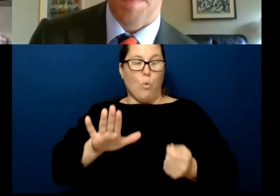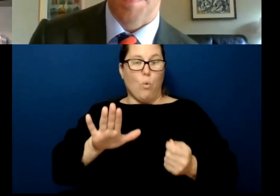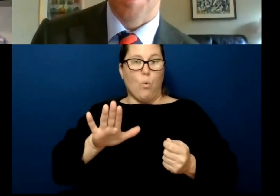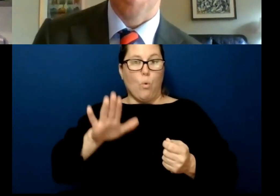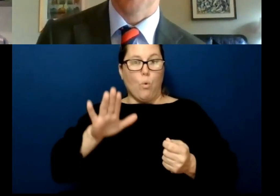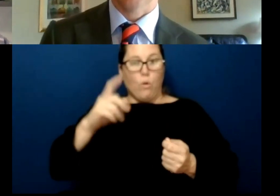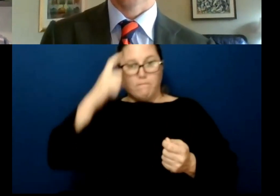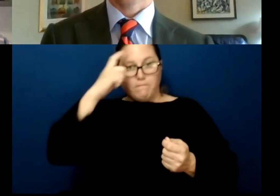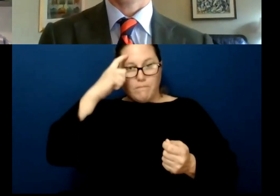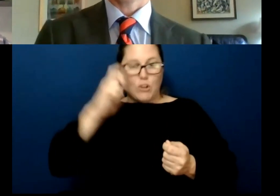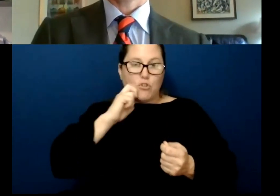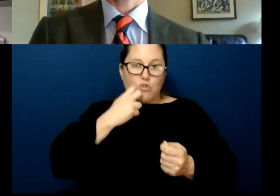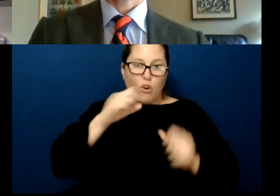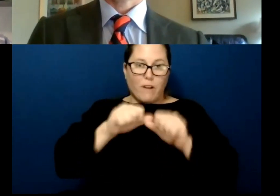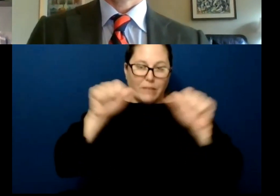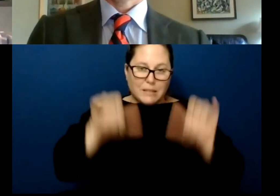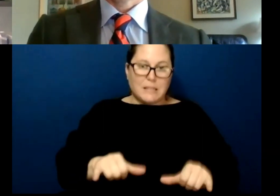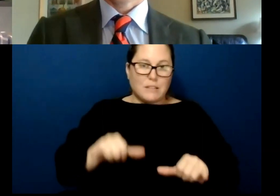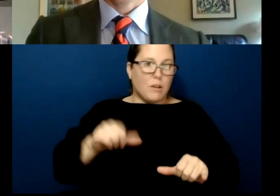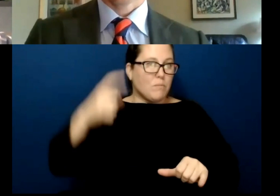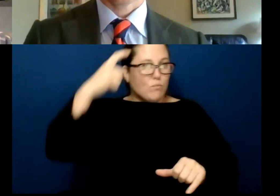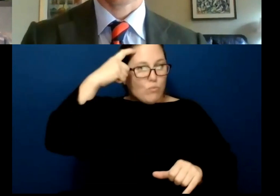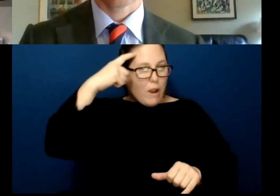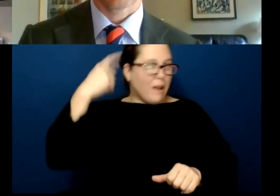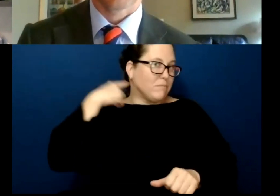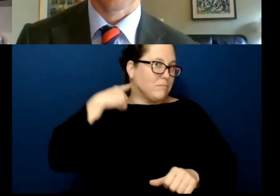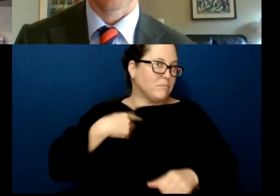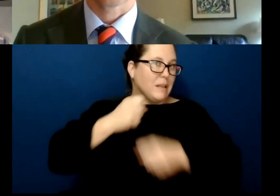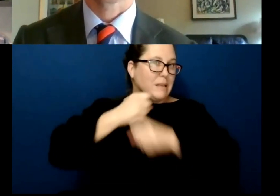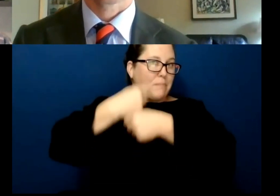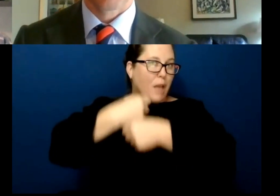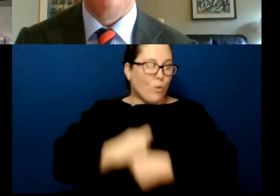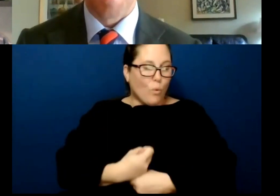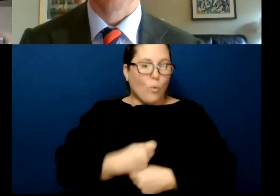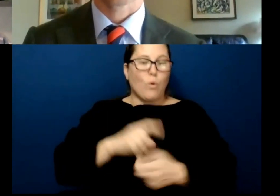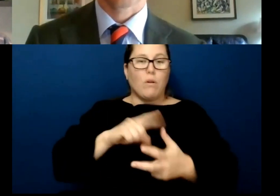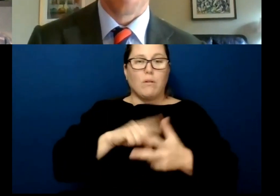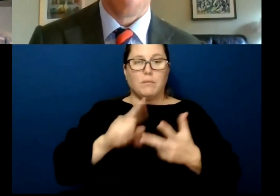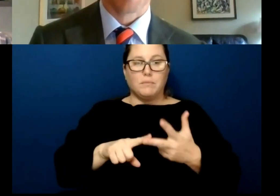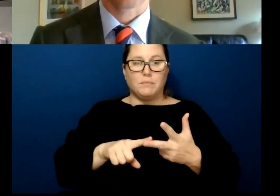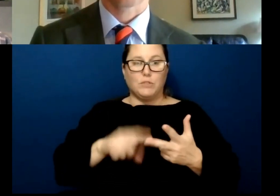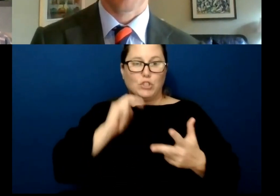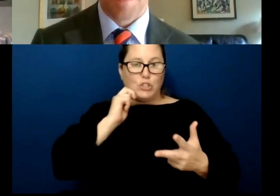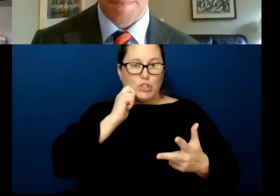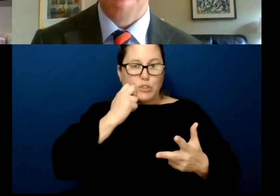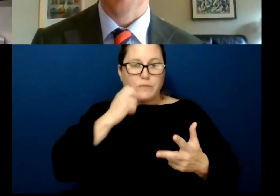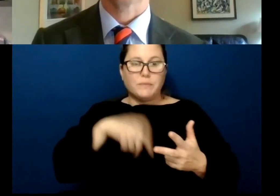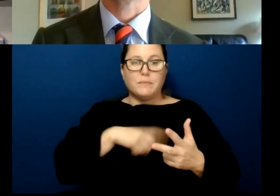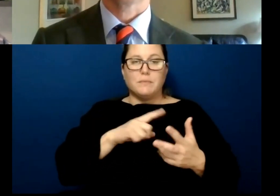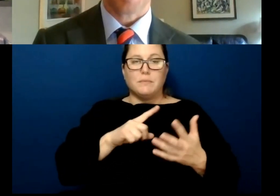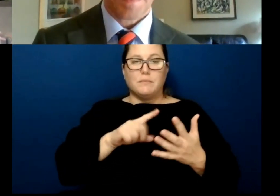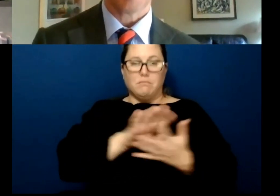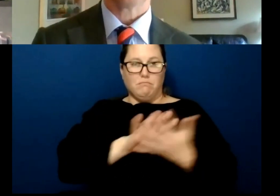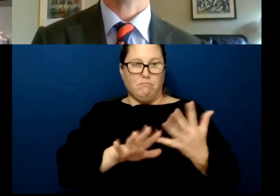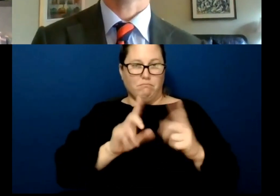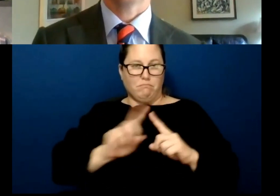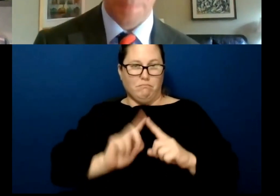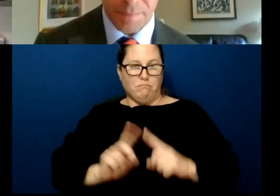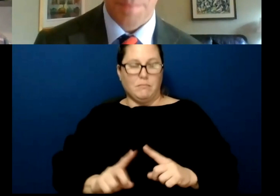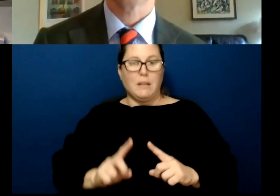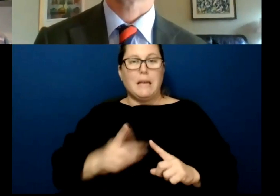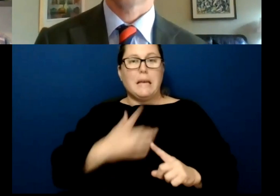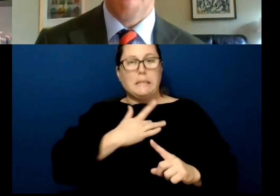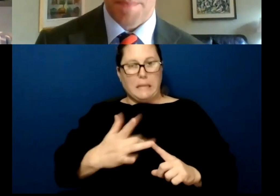spinal cord, muscles, nerves, all that stuff. Okay. And specifically, I do a lot of